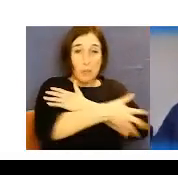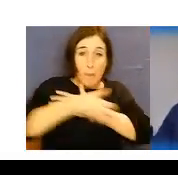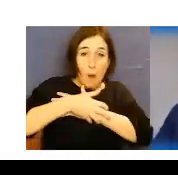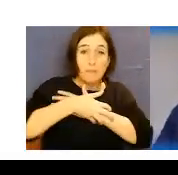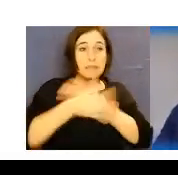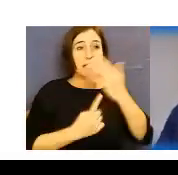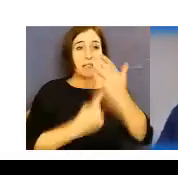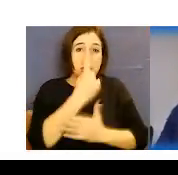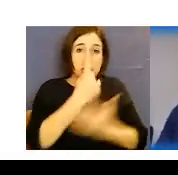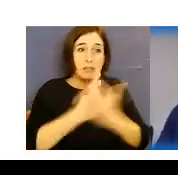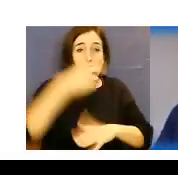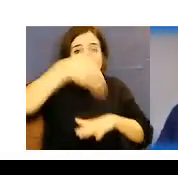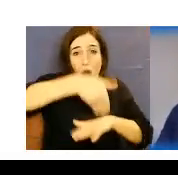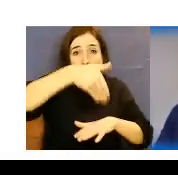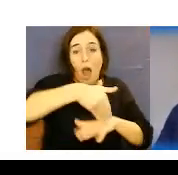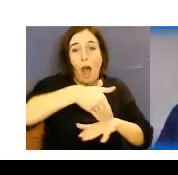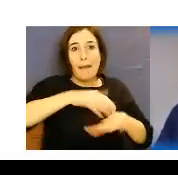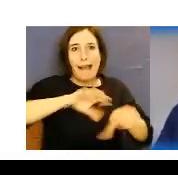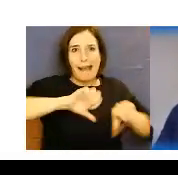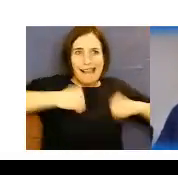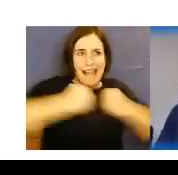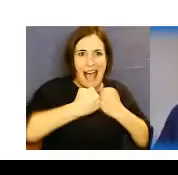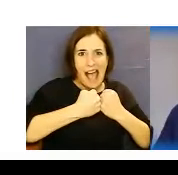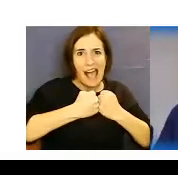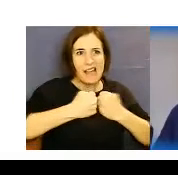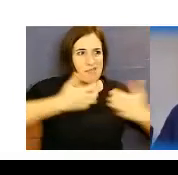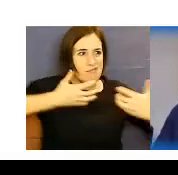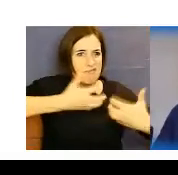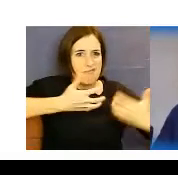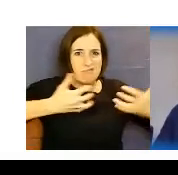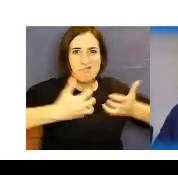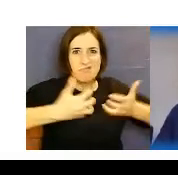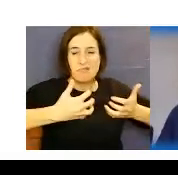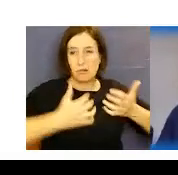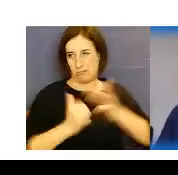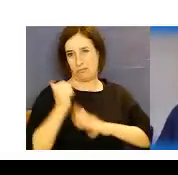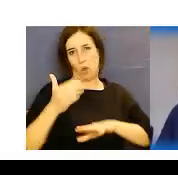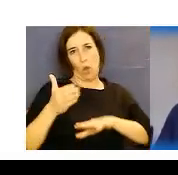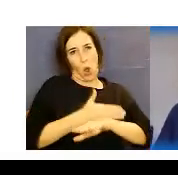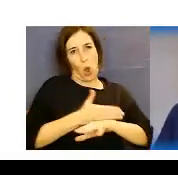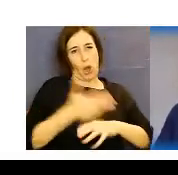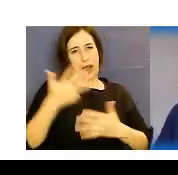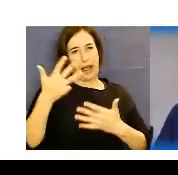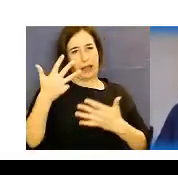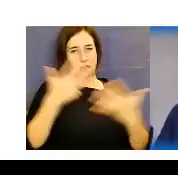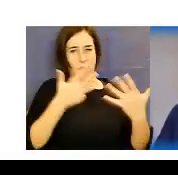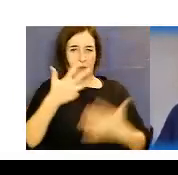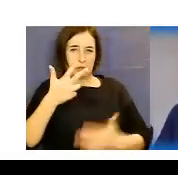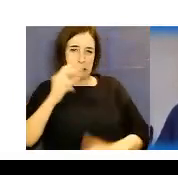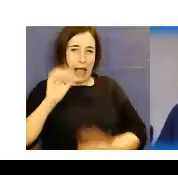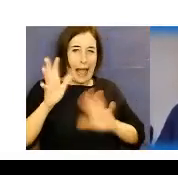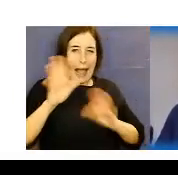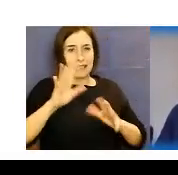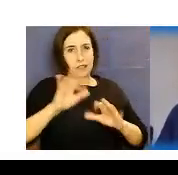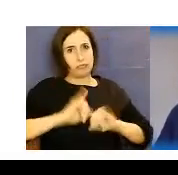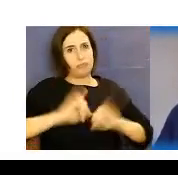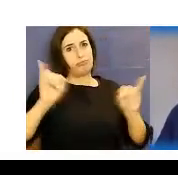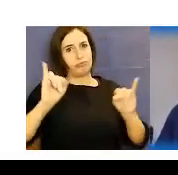violence, you know, in the early 80s. So we thought, like, how do we, you know, tackle these issues? So Luton Sporting Club was set